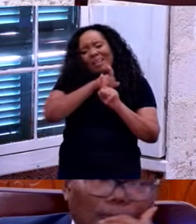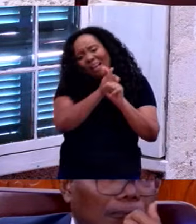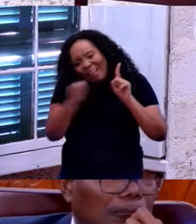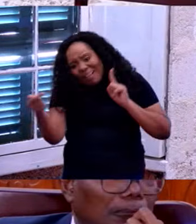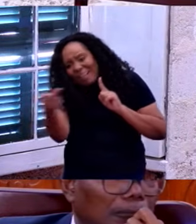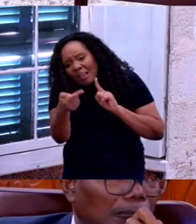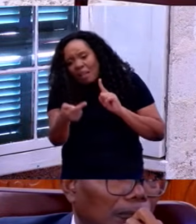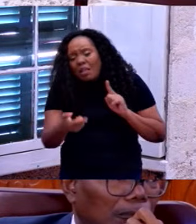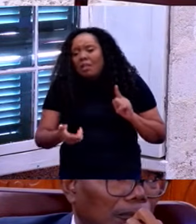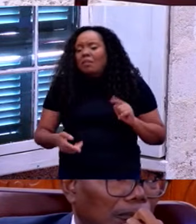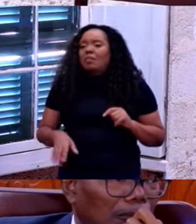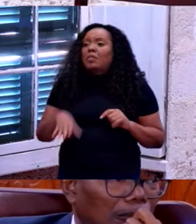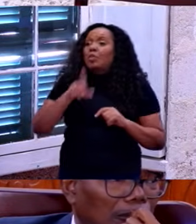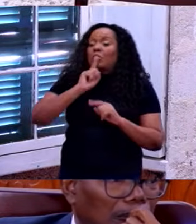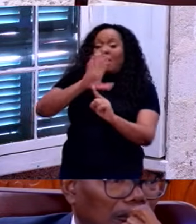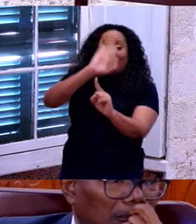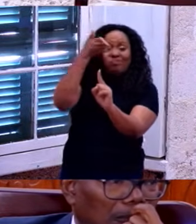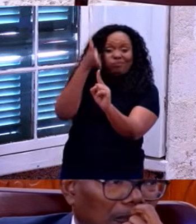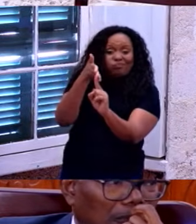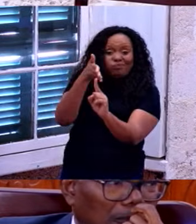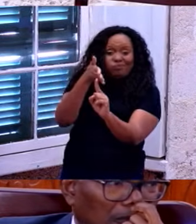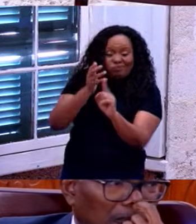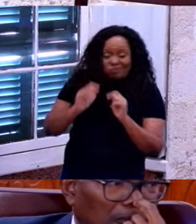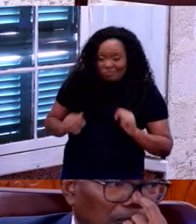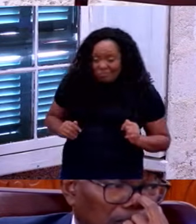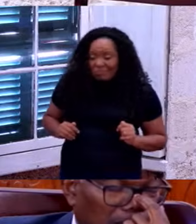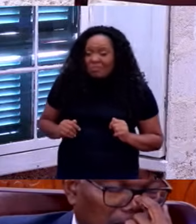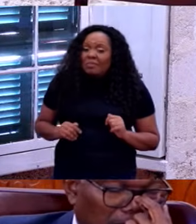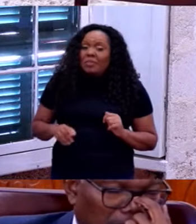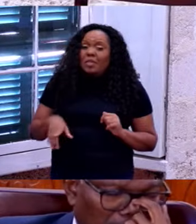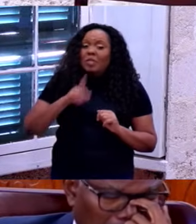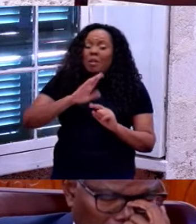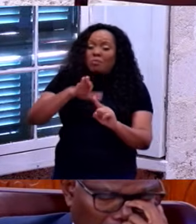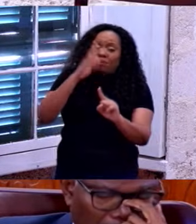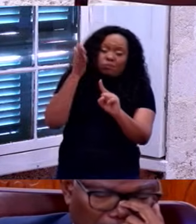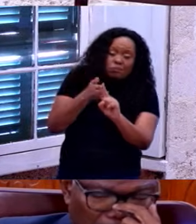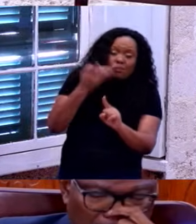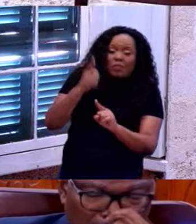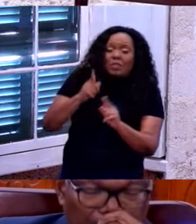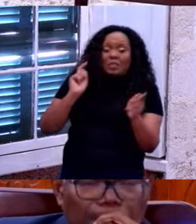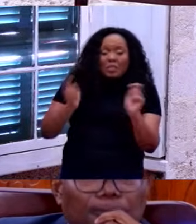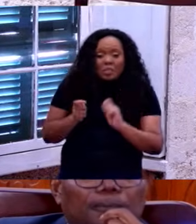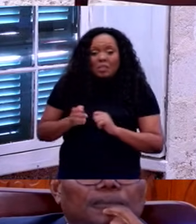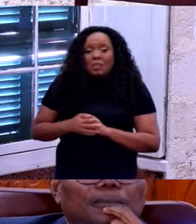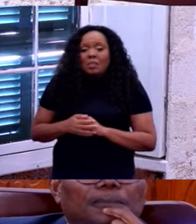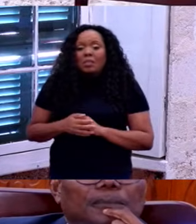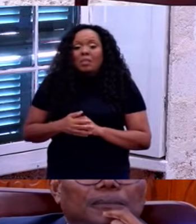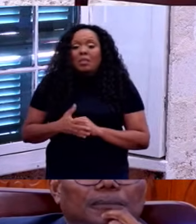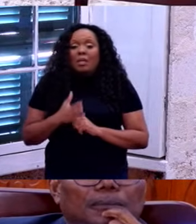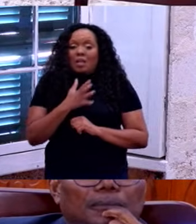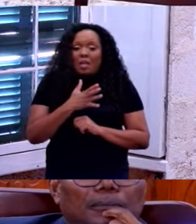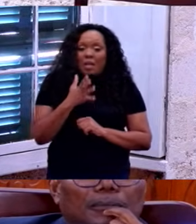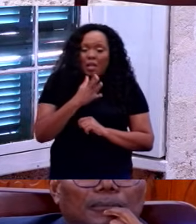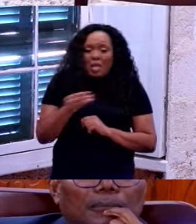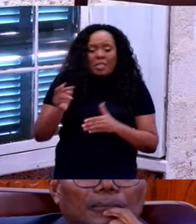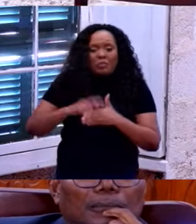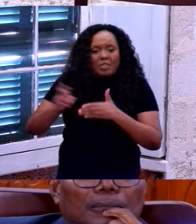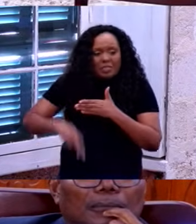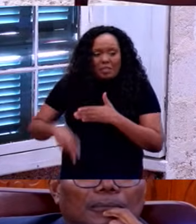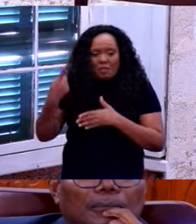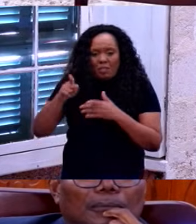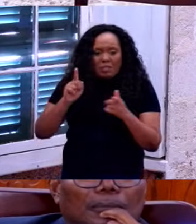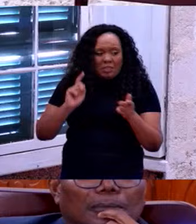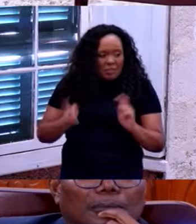real substance and content of the changes that you're making and the consequence of those changes.